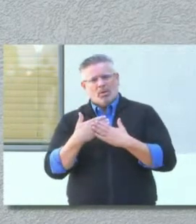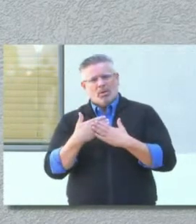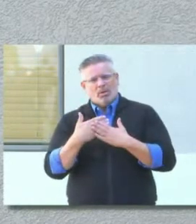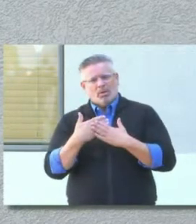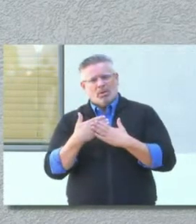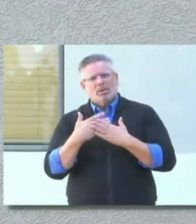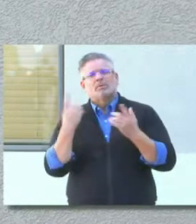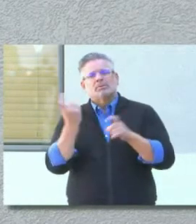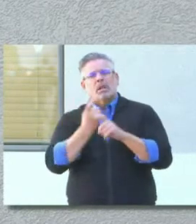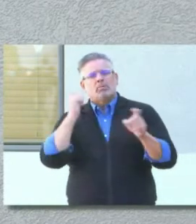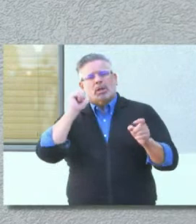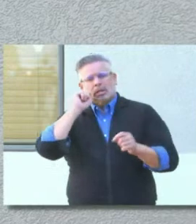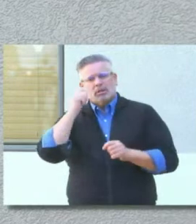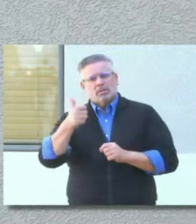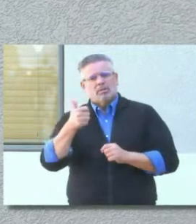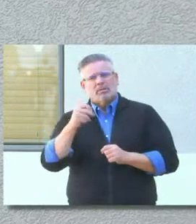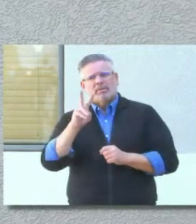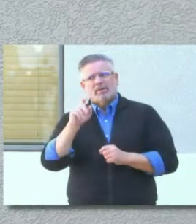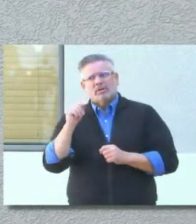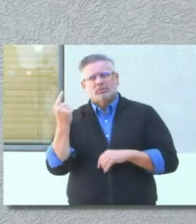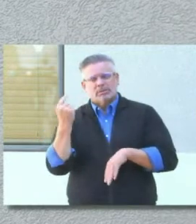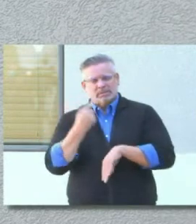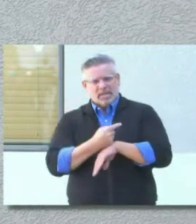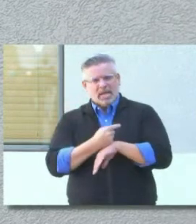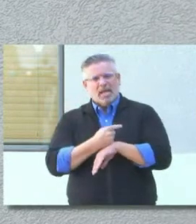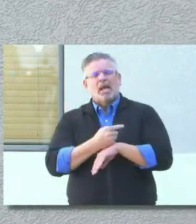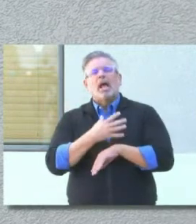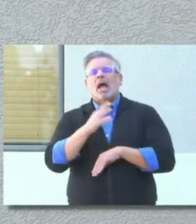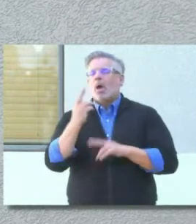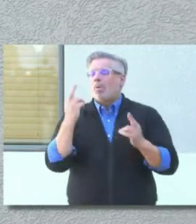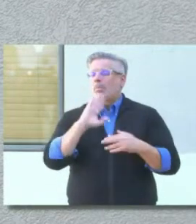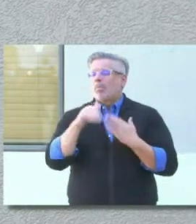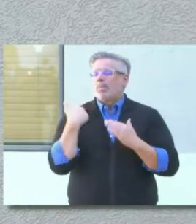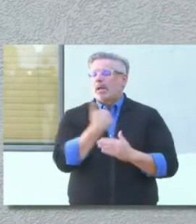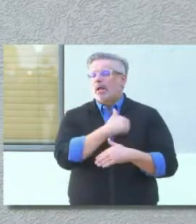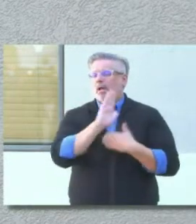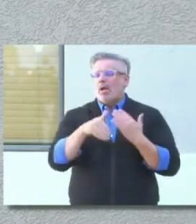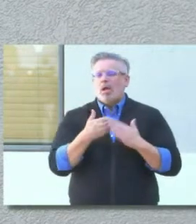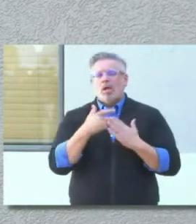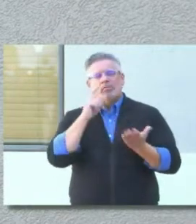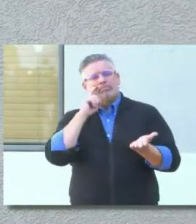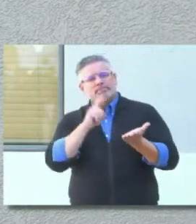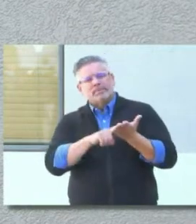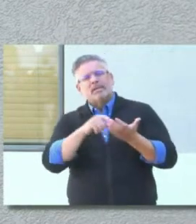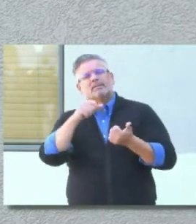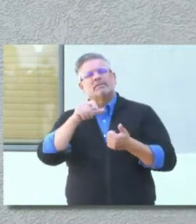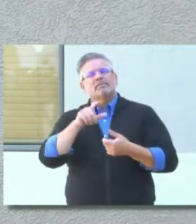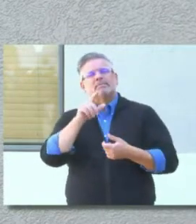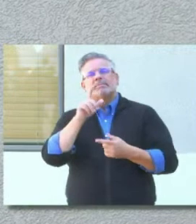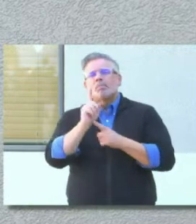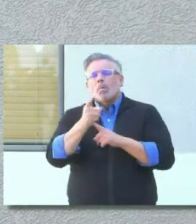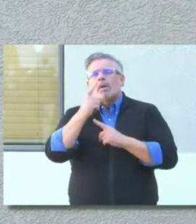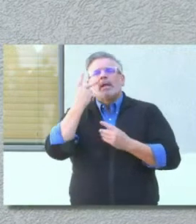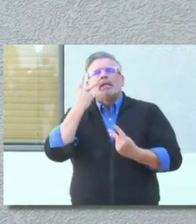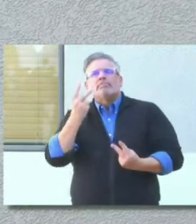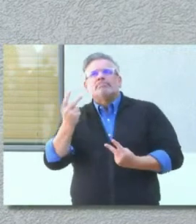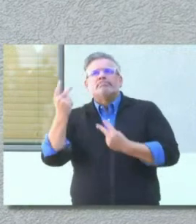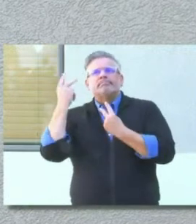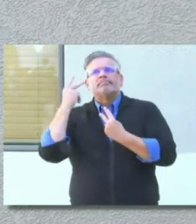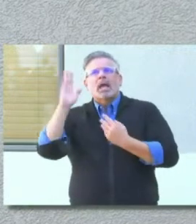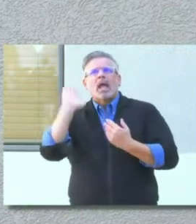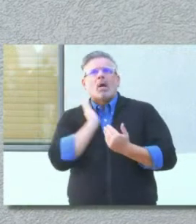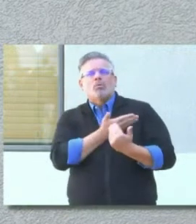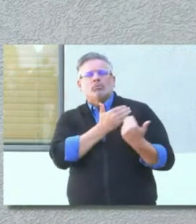be celebrating tomorrow, Veterans Day, and I hope we all reflect, take time, and pause on our